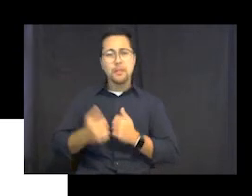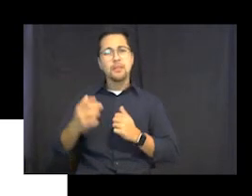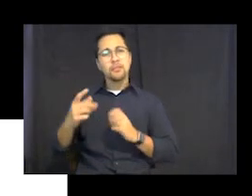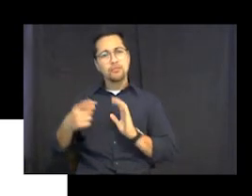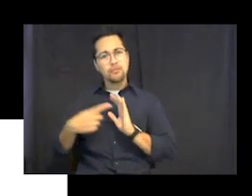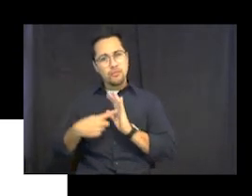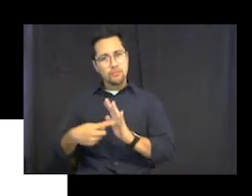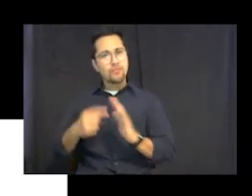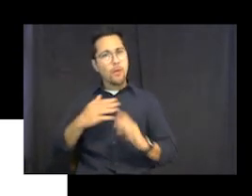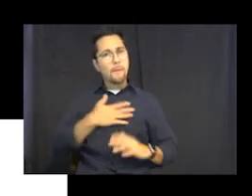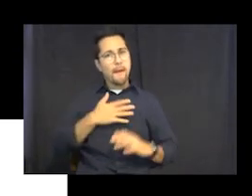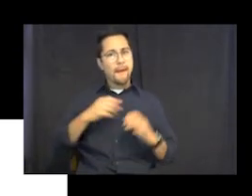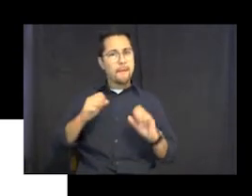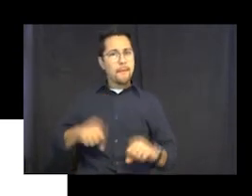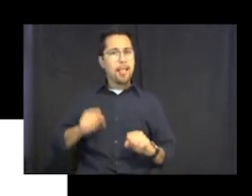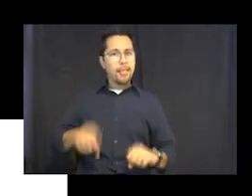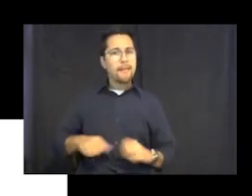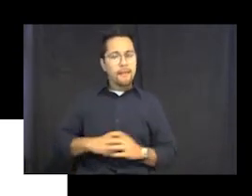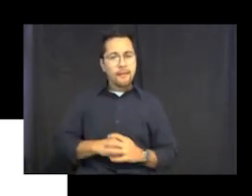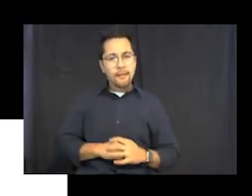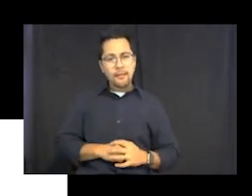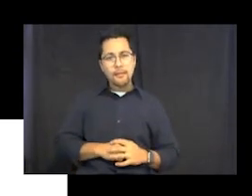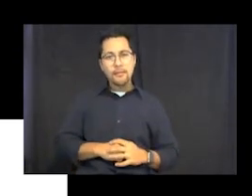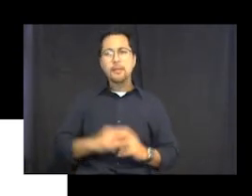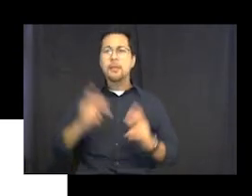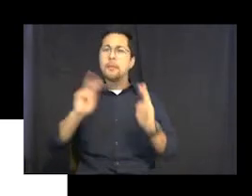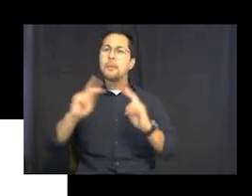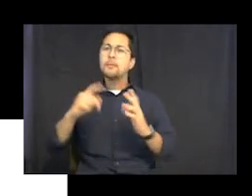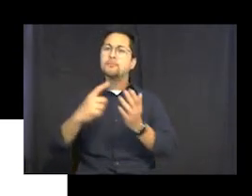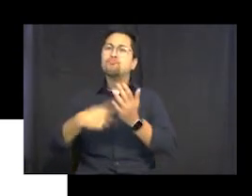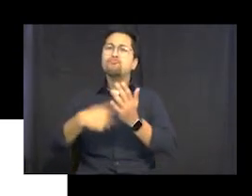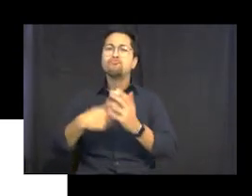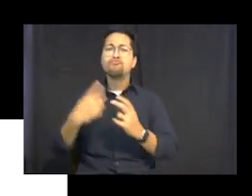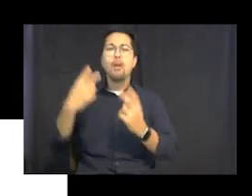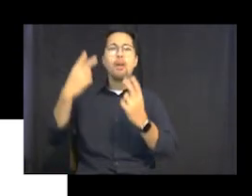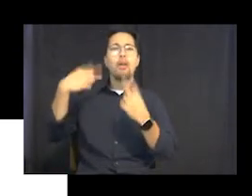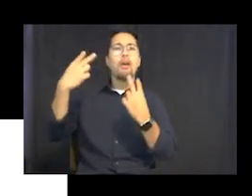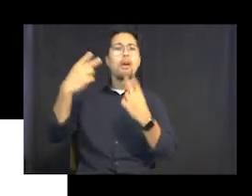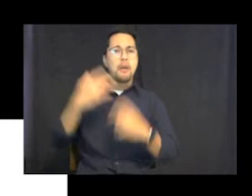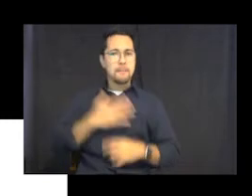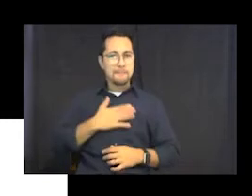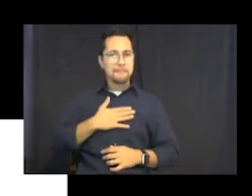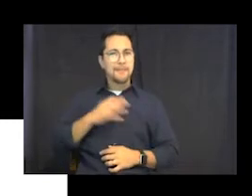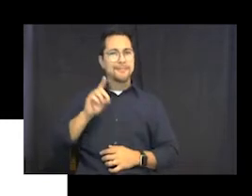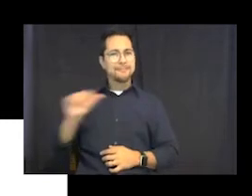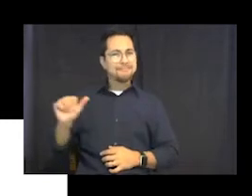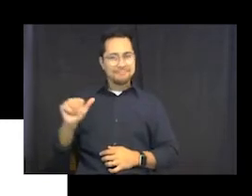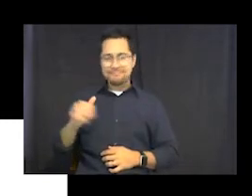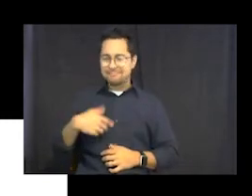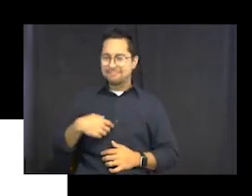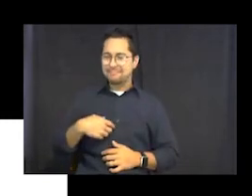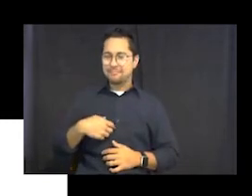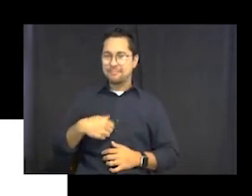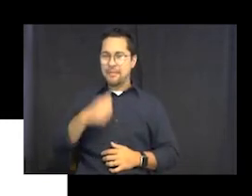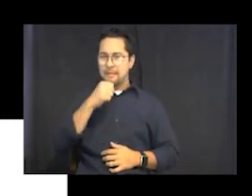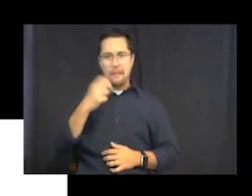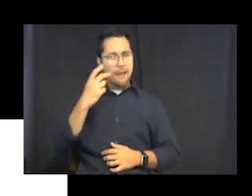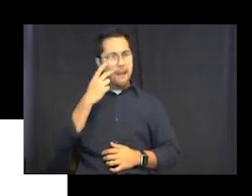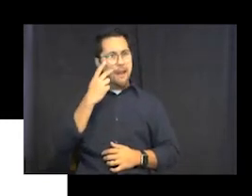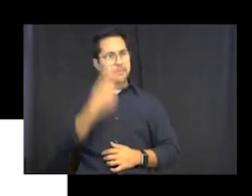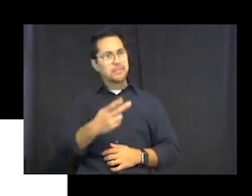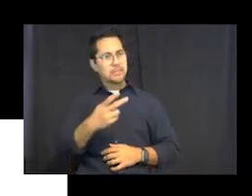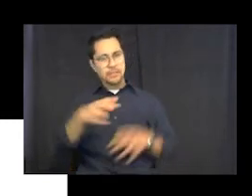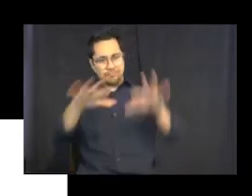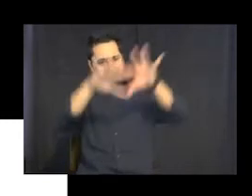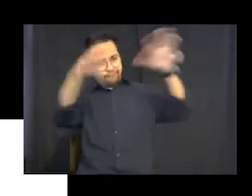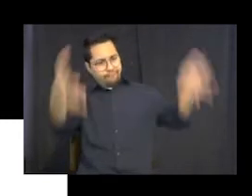abilities. People would misjudge my disability and not see the whole